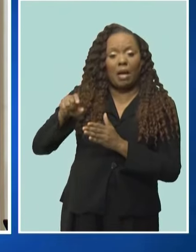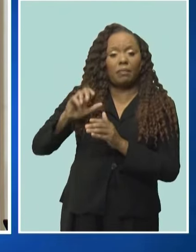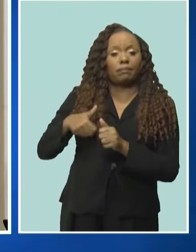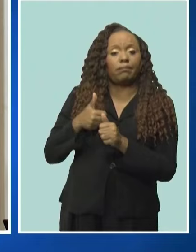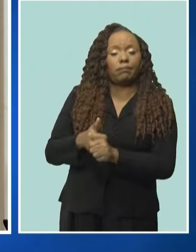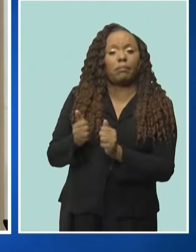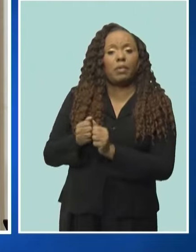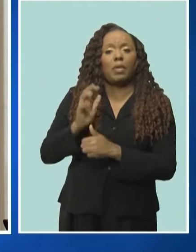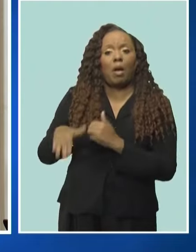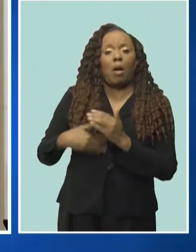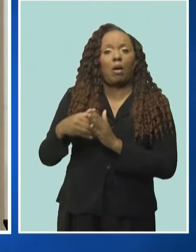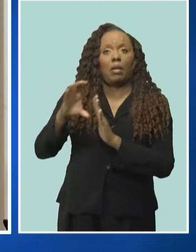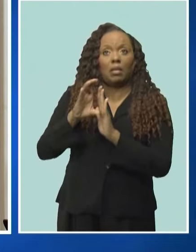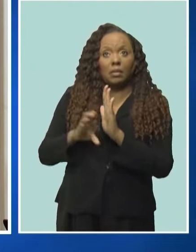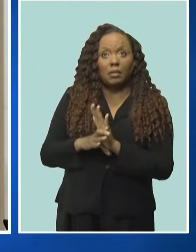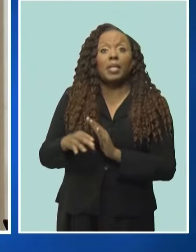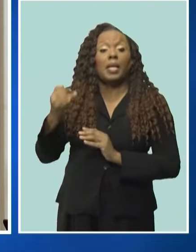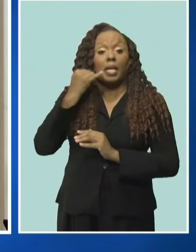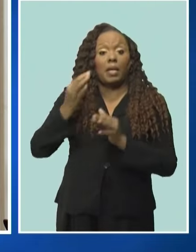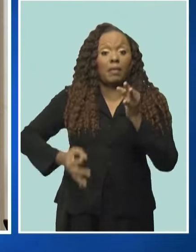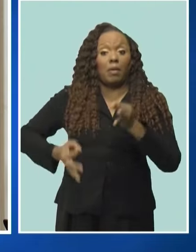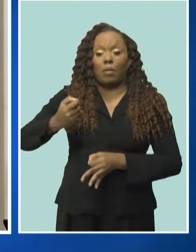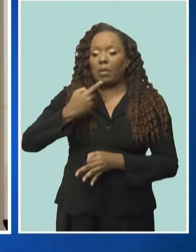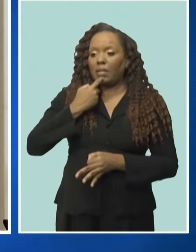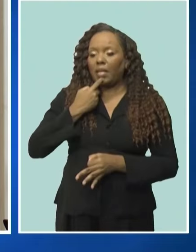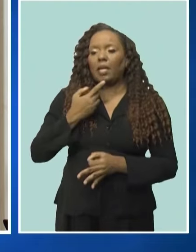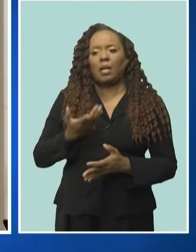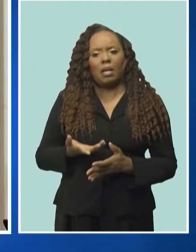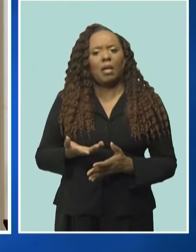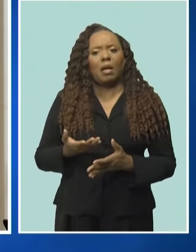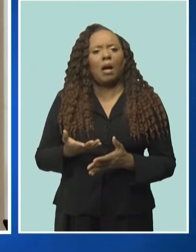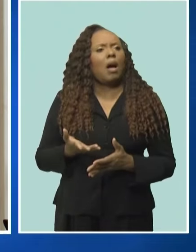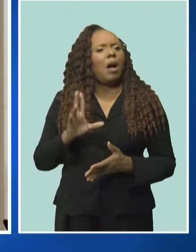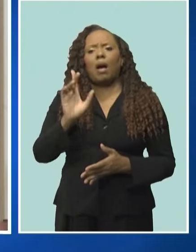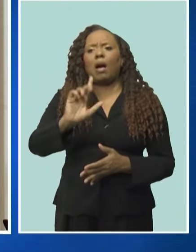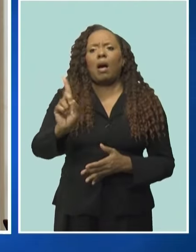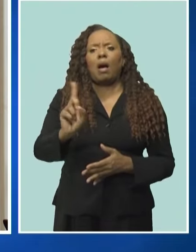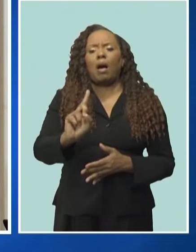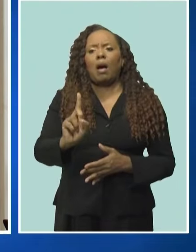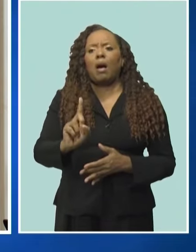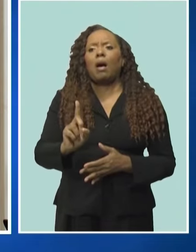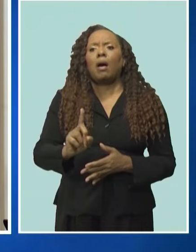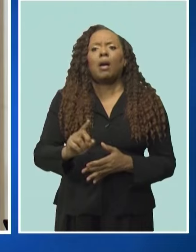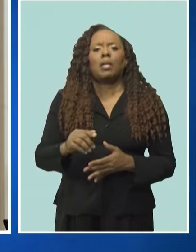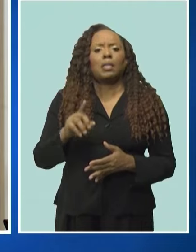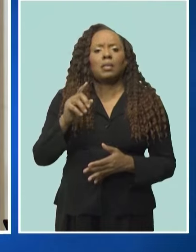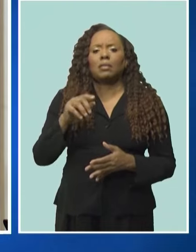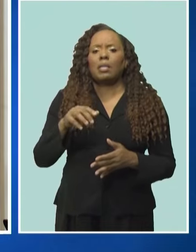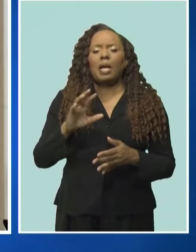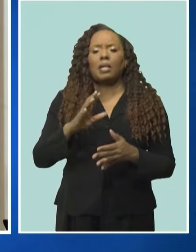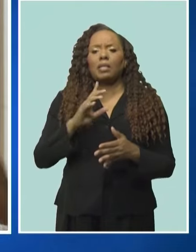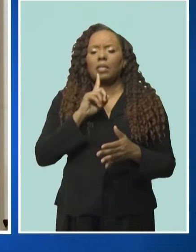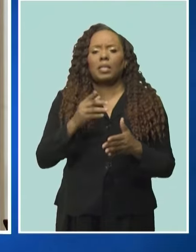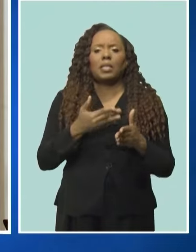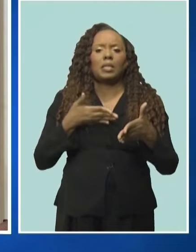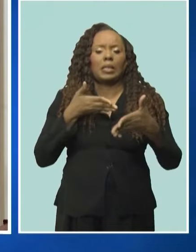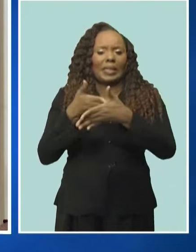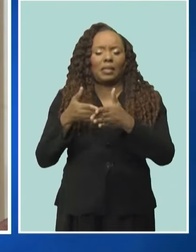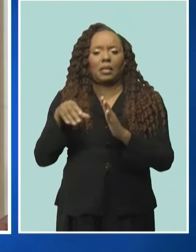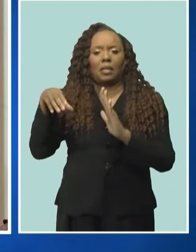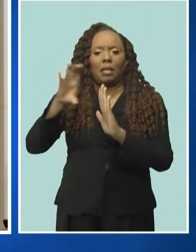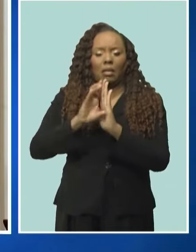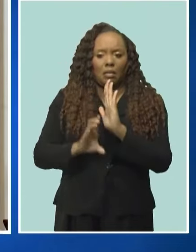we would have to bring a new Bail Act or new amendments. If it doesn't rule that it is unconstitutional, we don't have to do